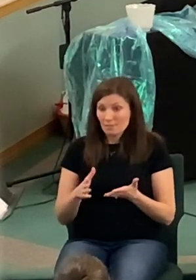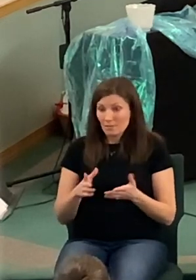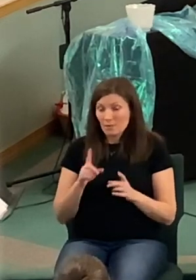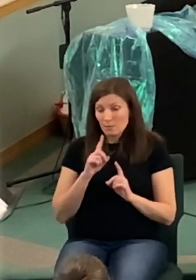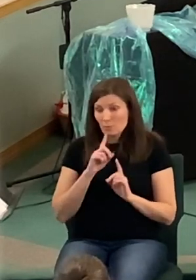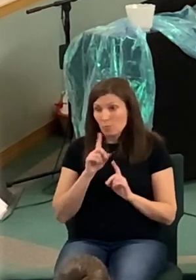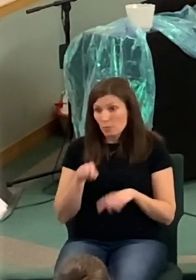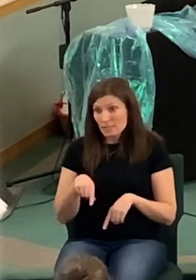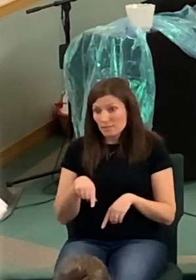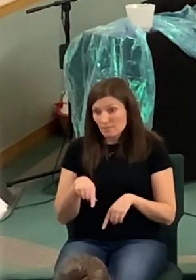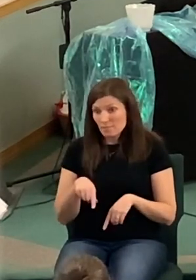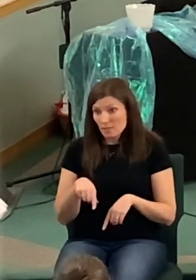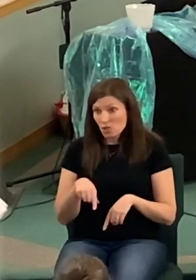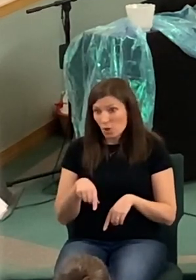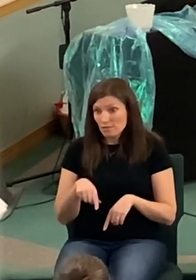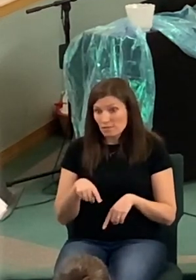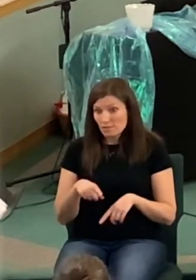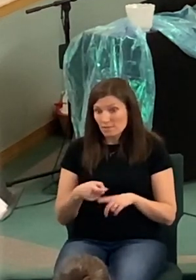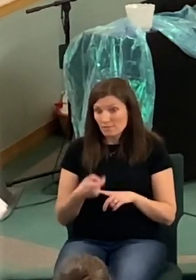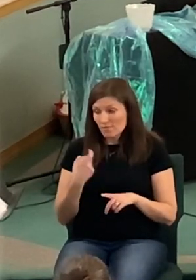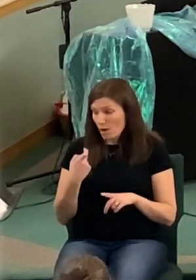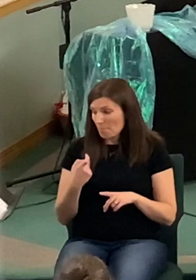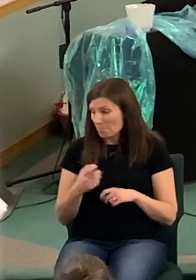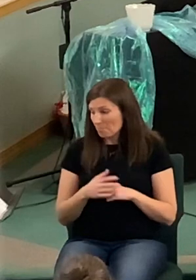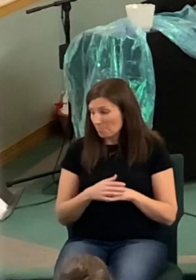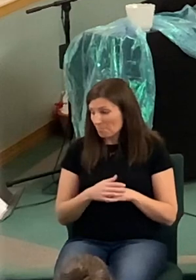will that we have.